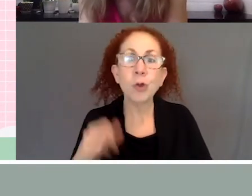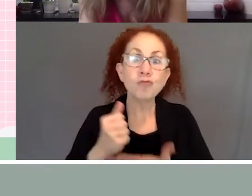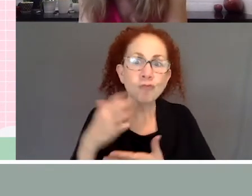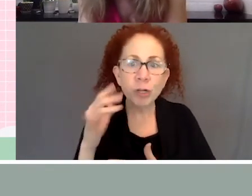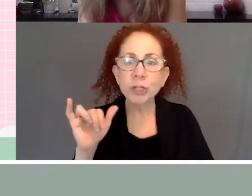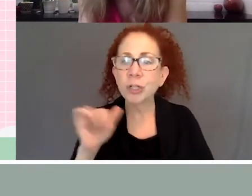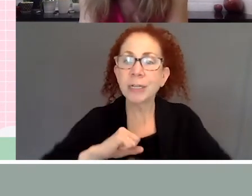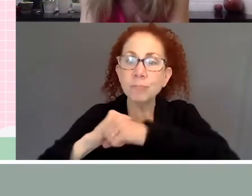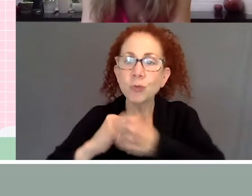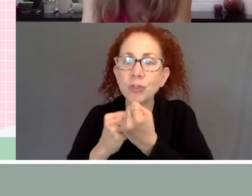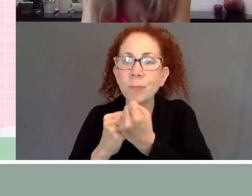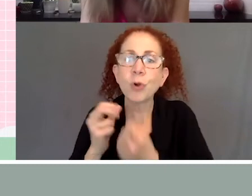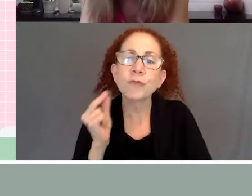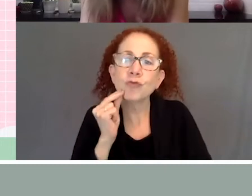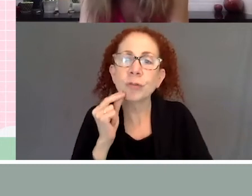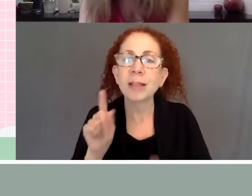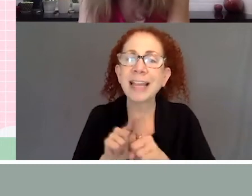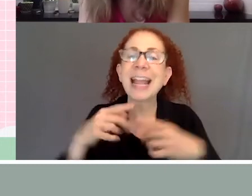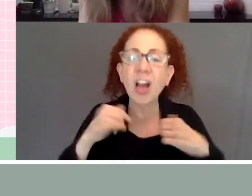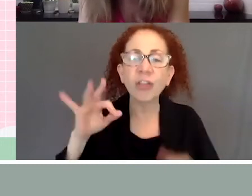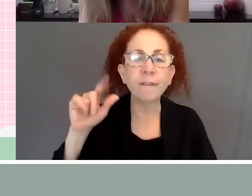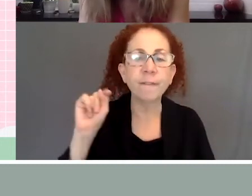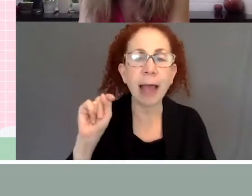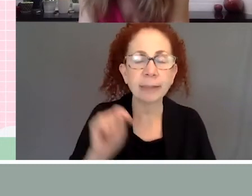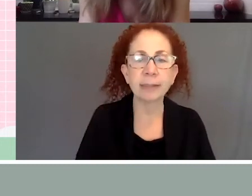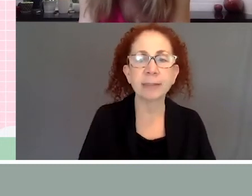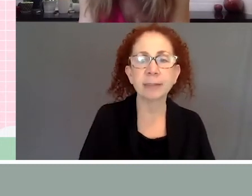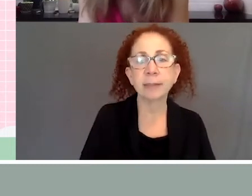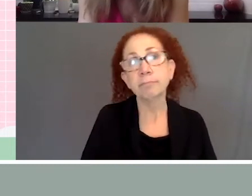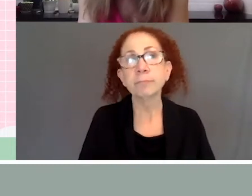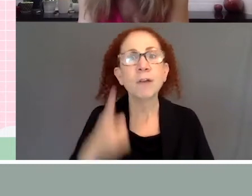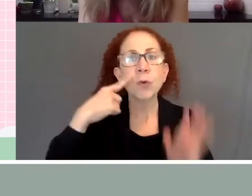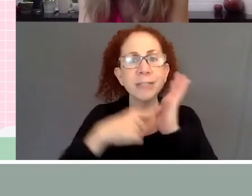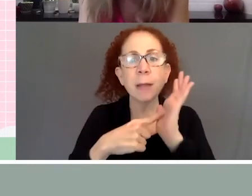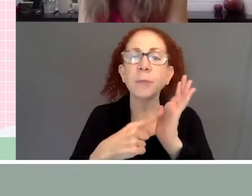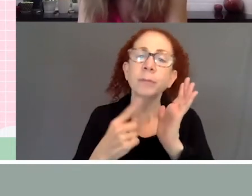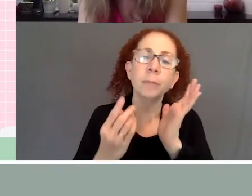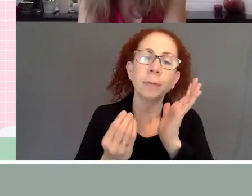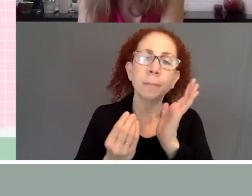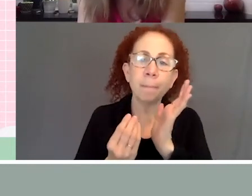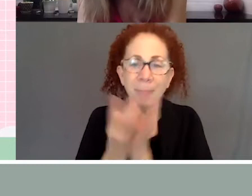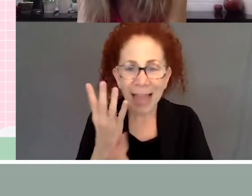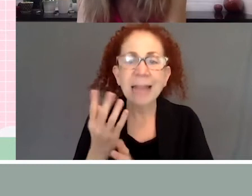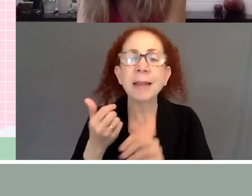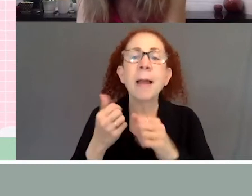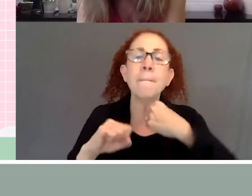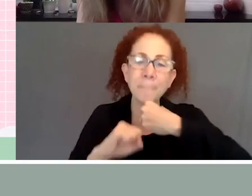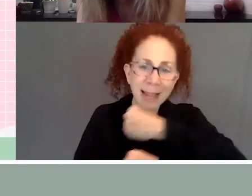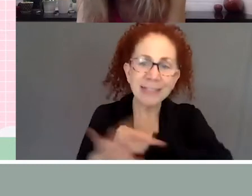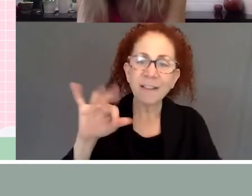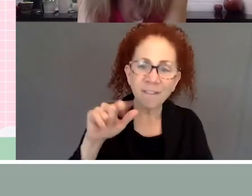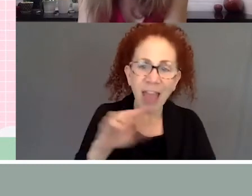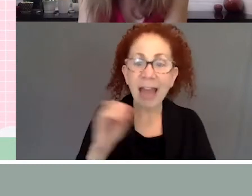immune supportive nutrients. So something called healthy fats. So that would be like your plant-based fats and fish. And those are